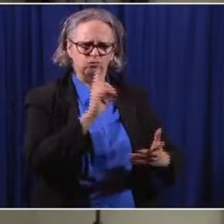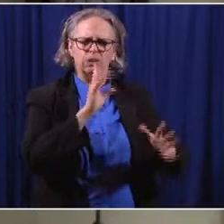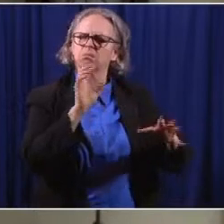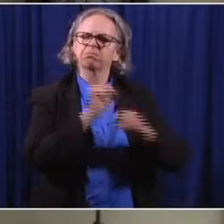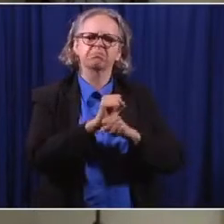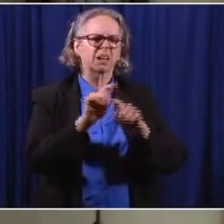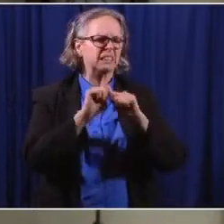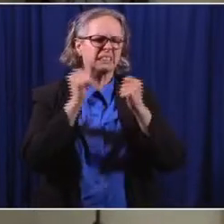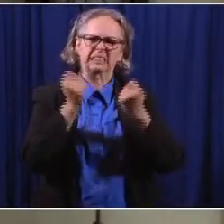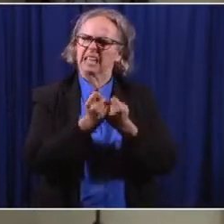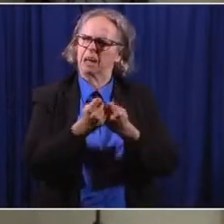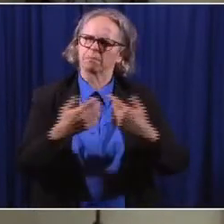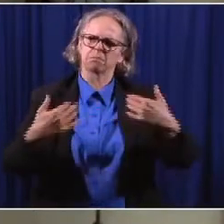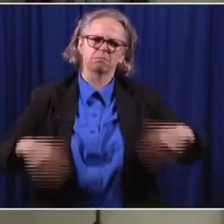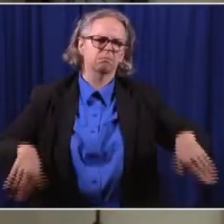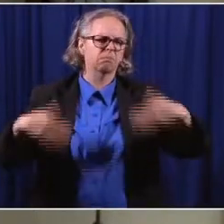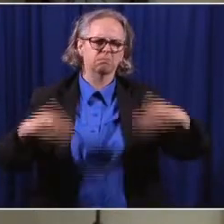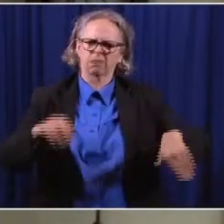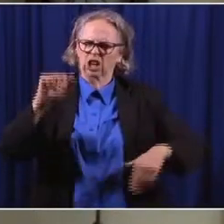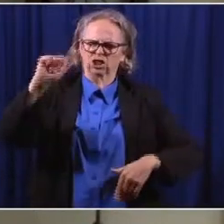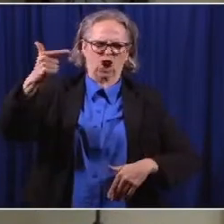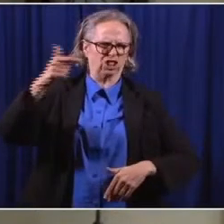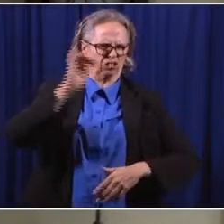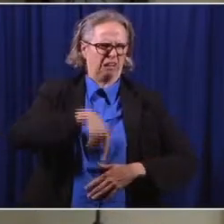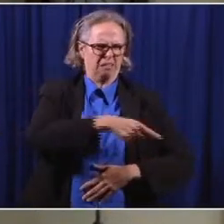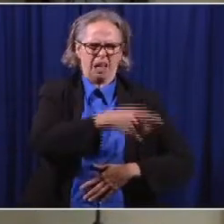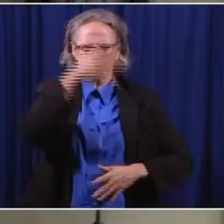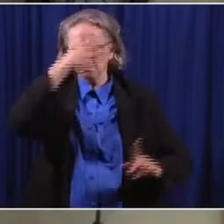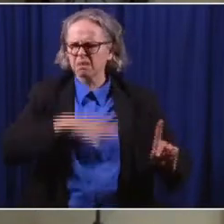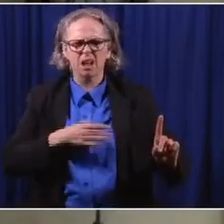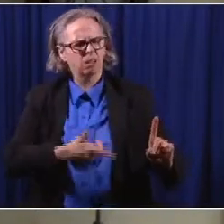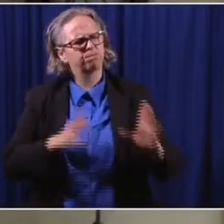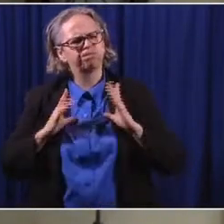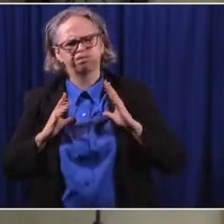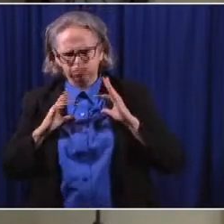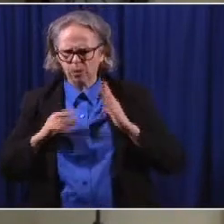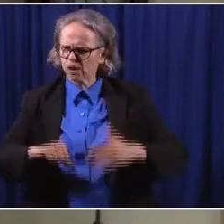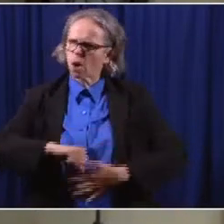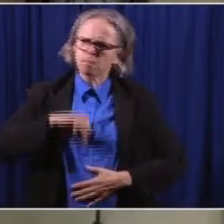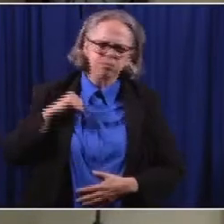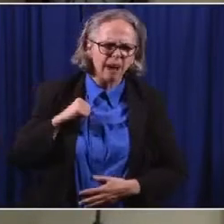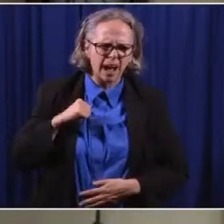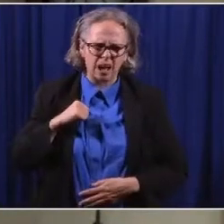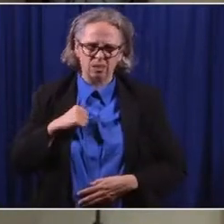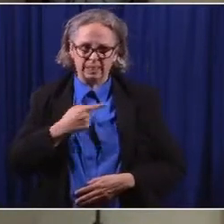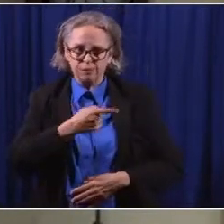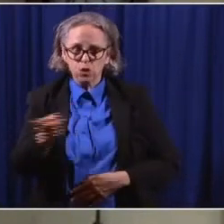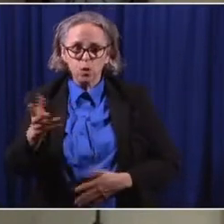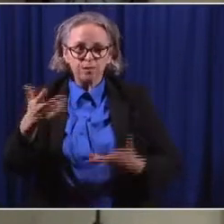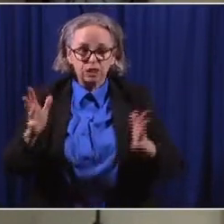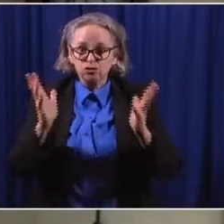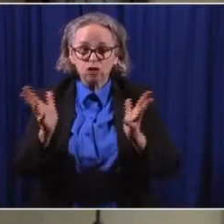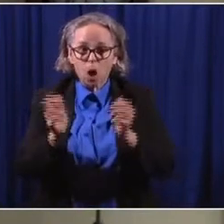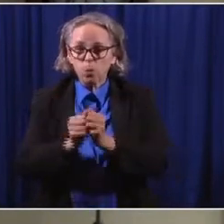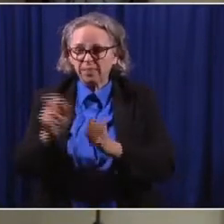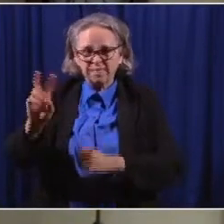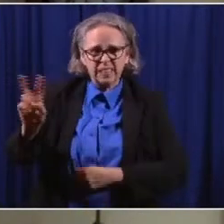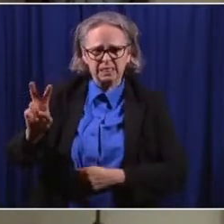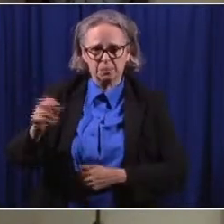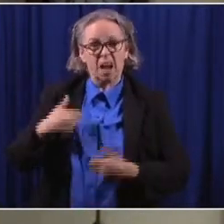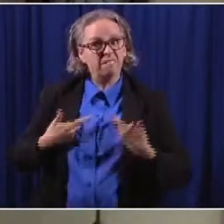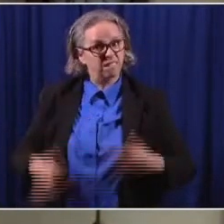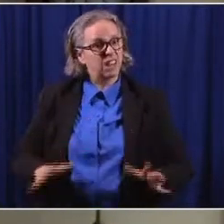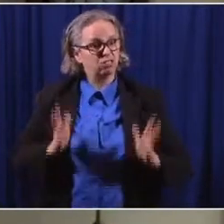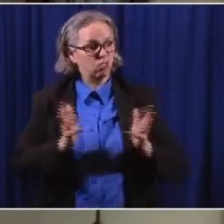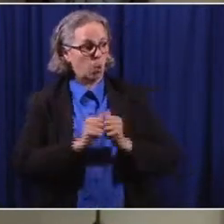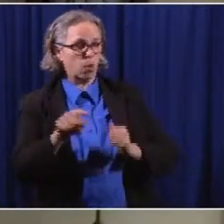that Ohioans, I think, can be very, very proud of. And if anyone has ever talked to any of the victims, as I have, and when they